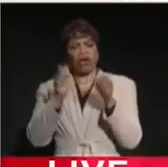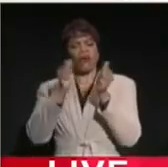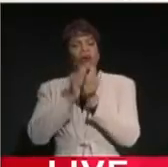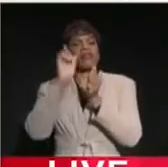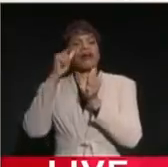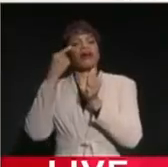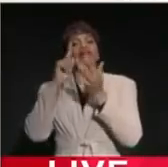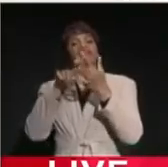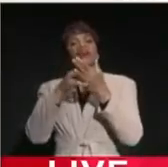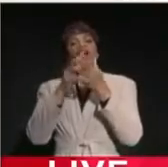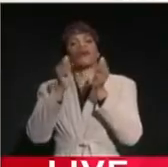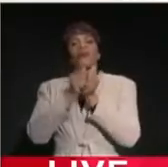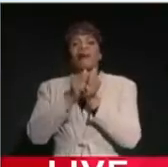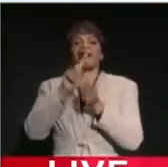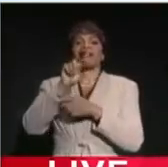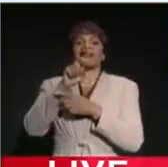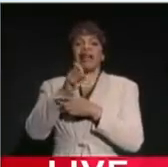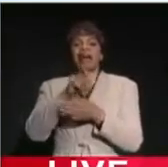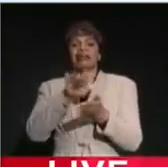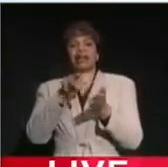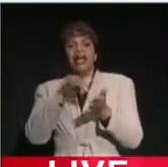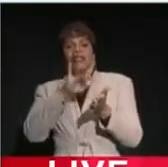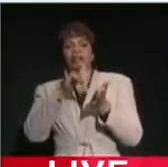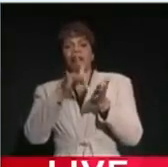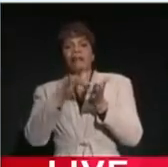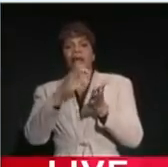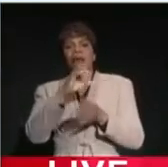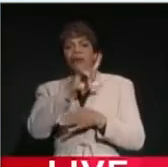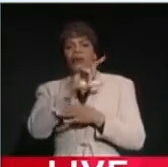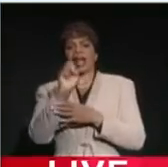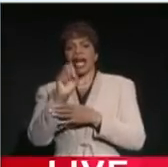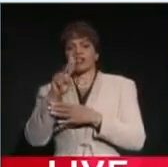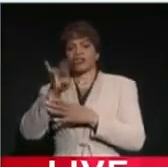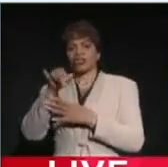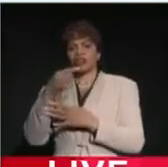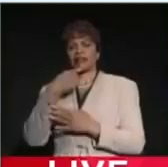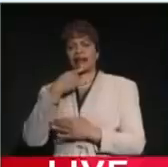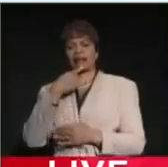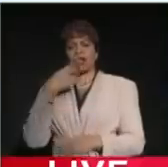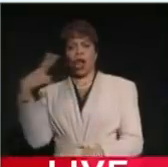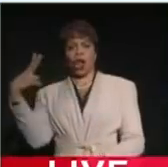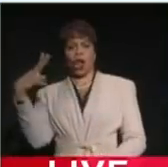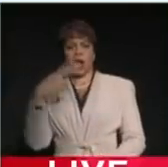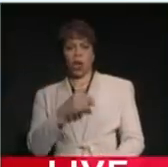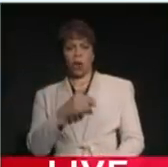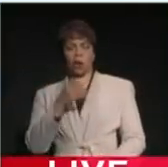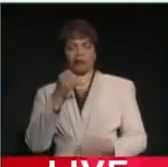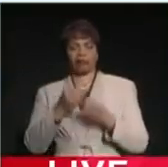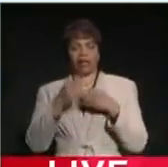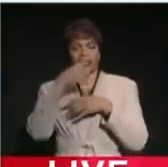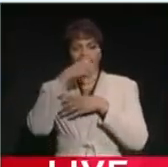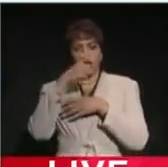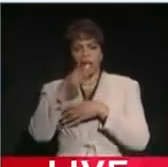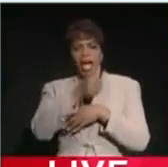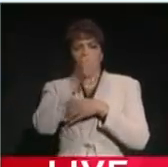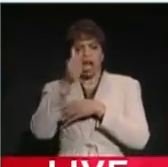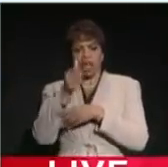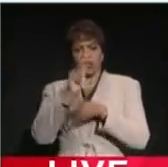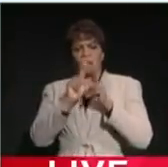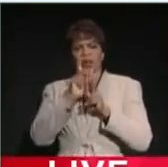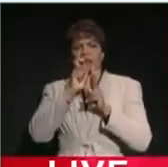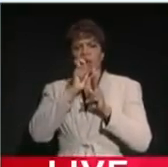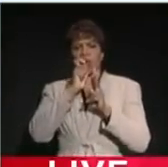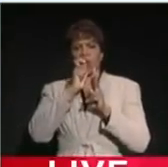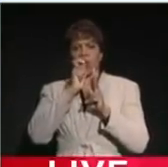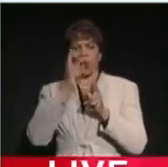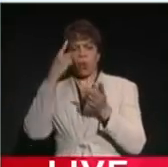to tax the middle class in New Jersey. I stood up and said no at the last summer, and Phil Murphy stood with Chris Christie